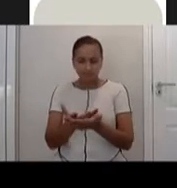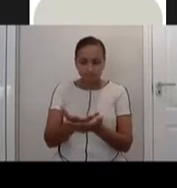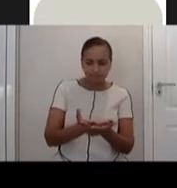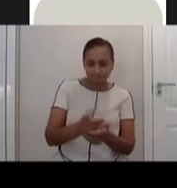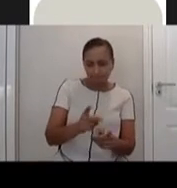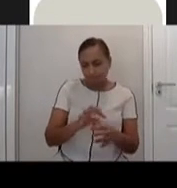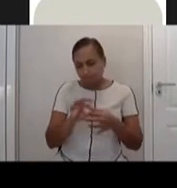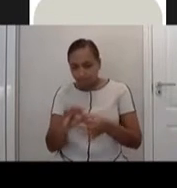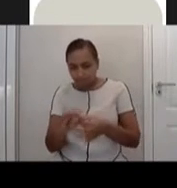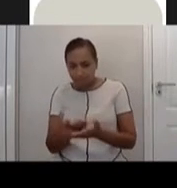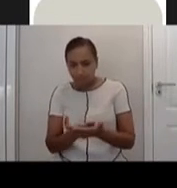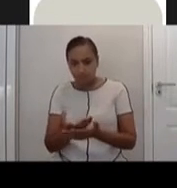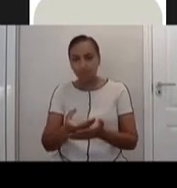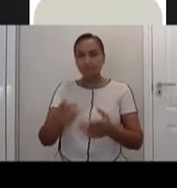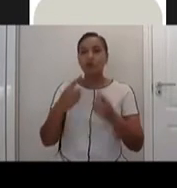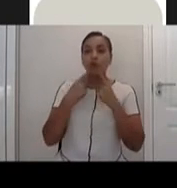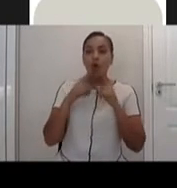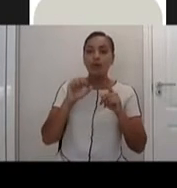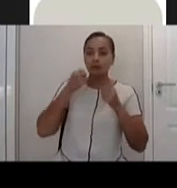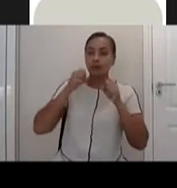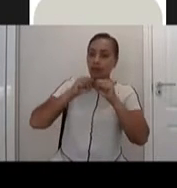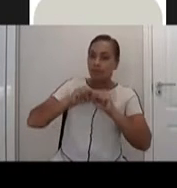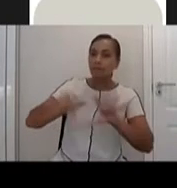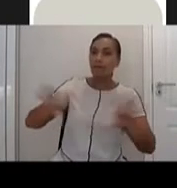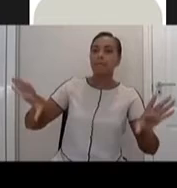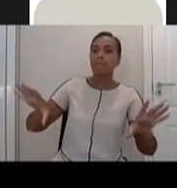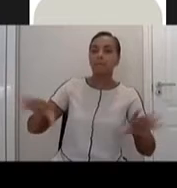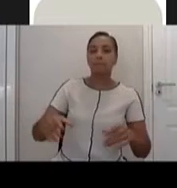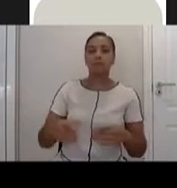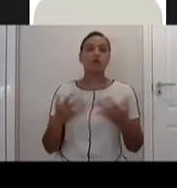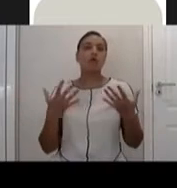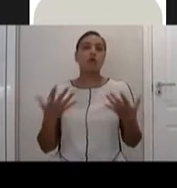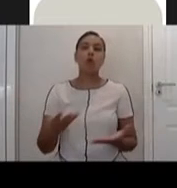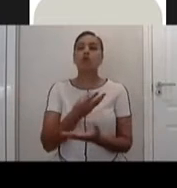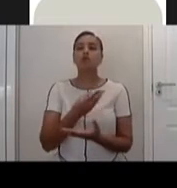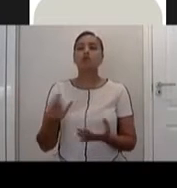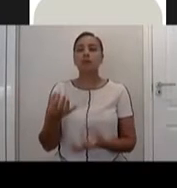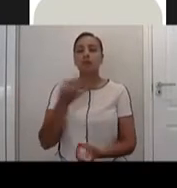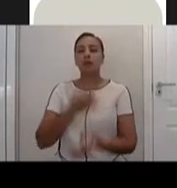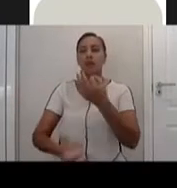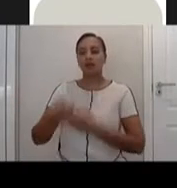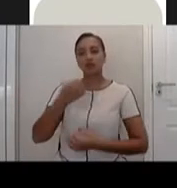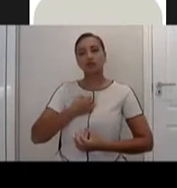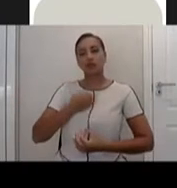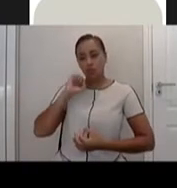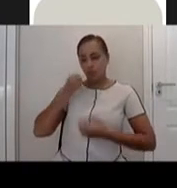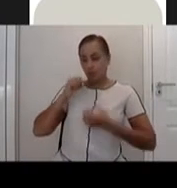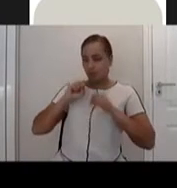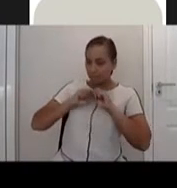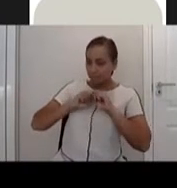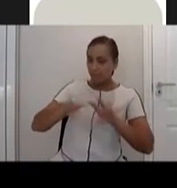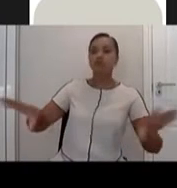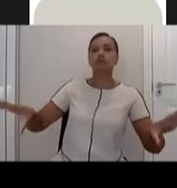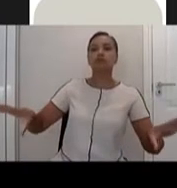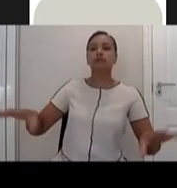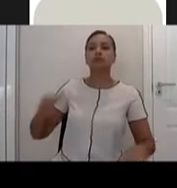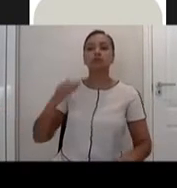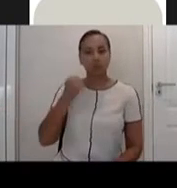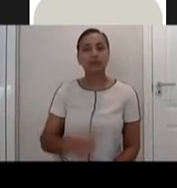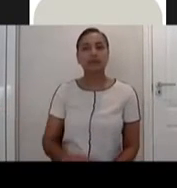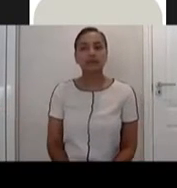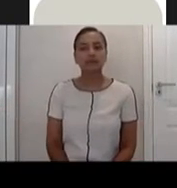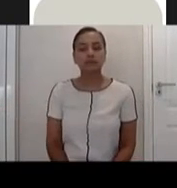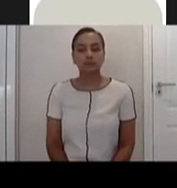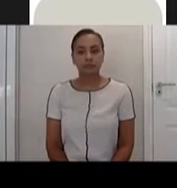those comments, or if we've got time, read some of the questions if you've asked them as we're going along. But I